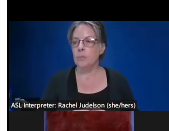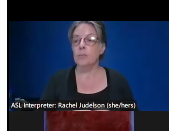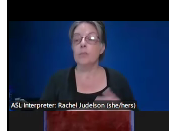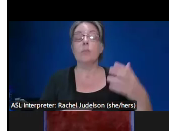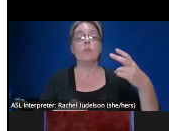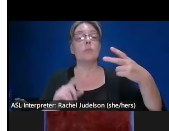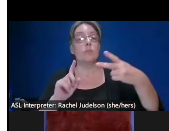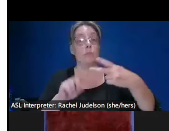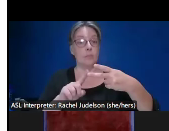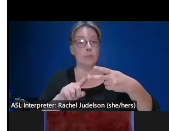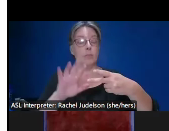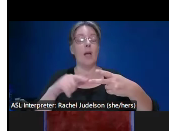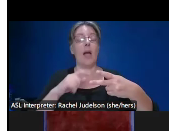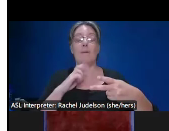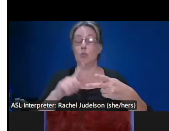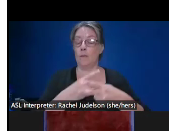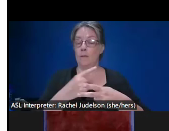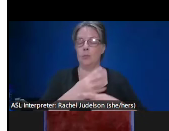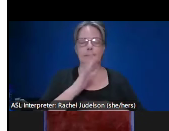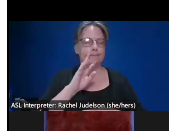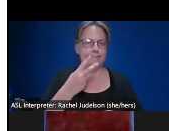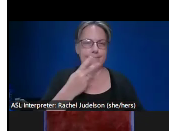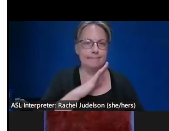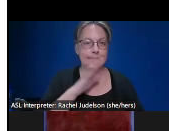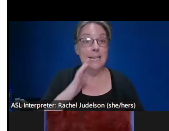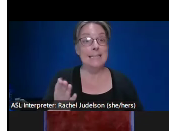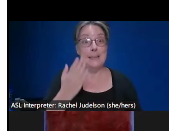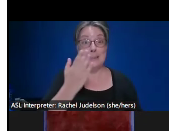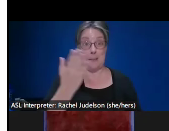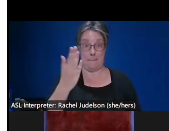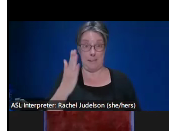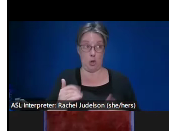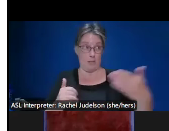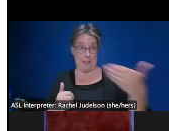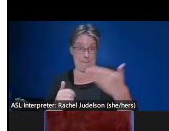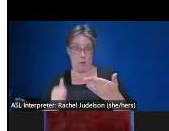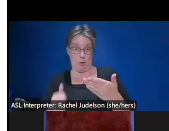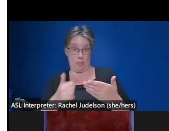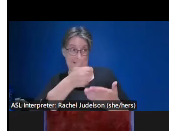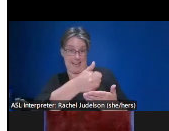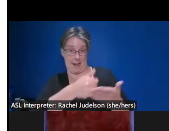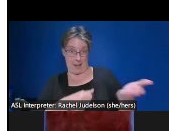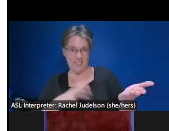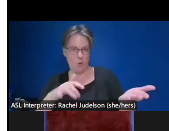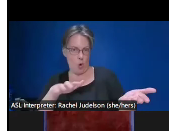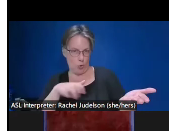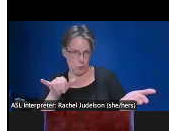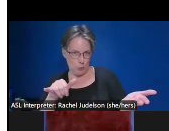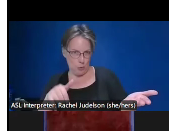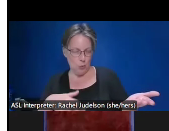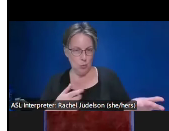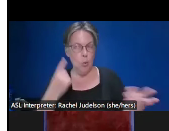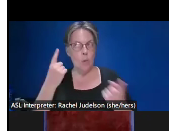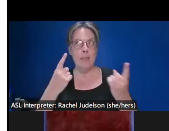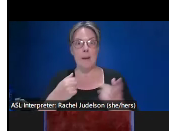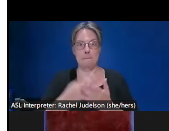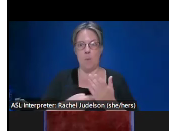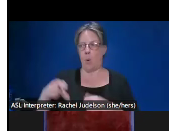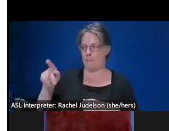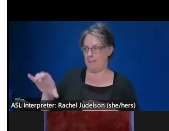reviewer, the submitter themselves, the author of the abstract themselves. So you kind of have to think about both